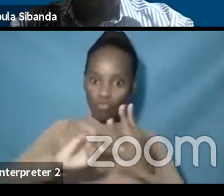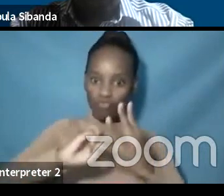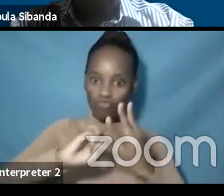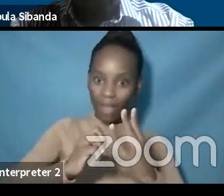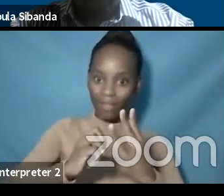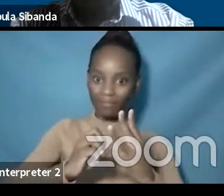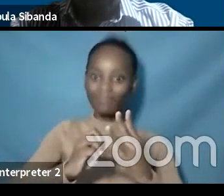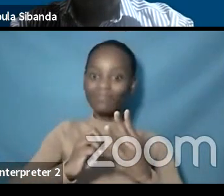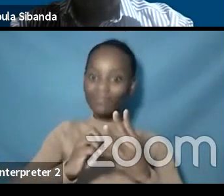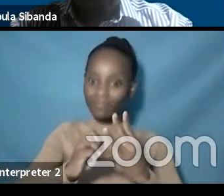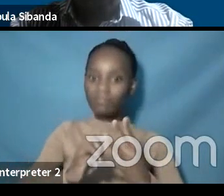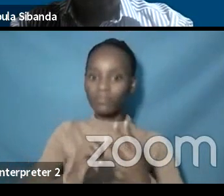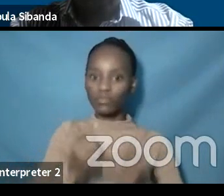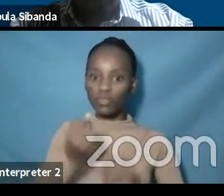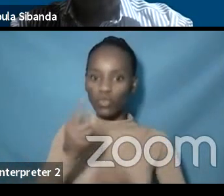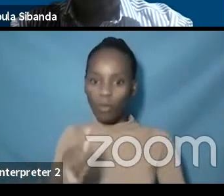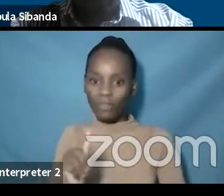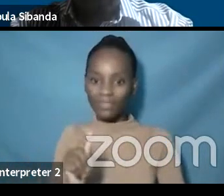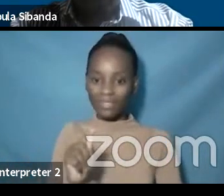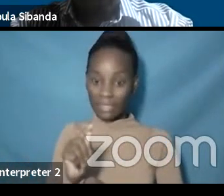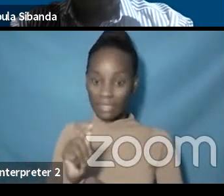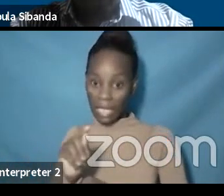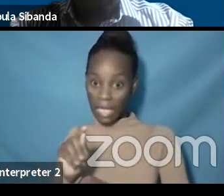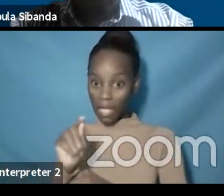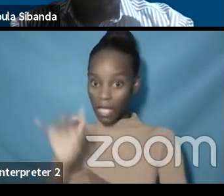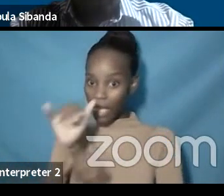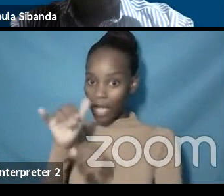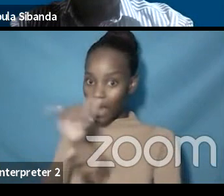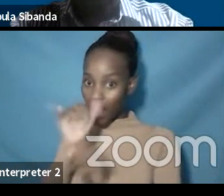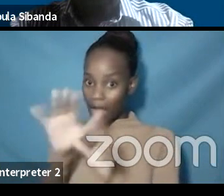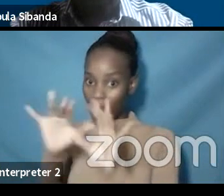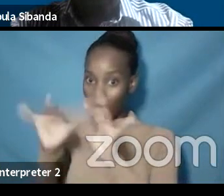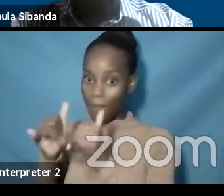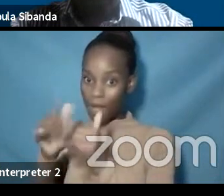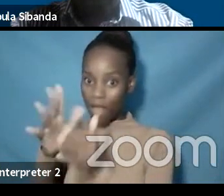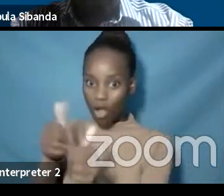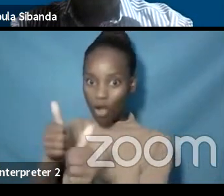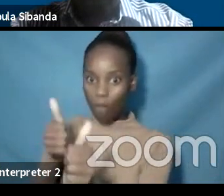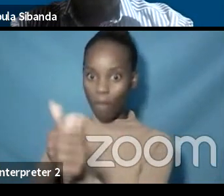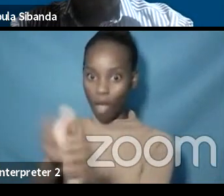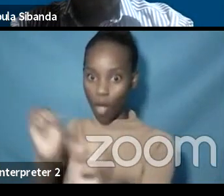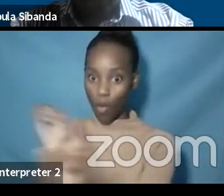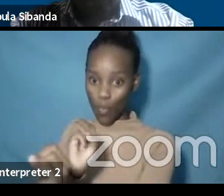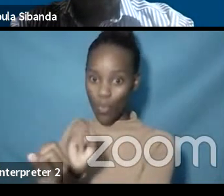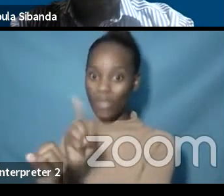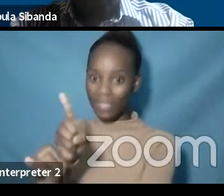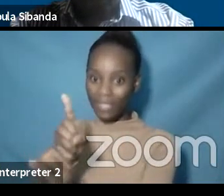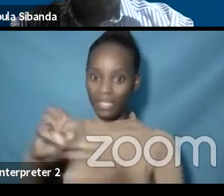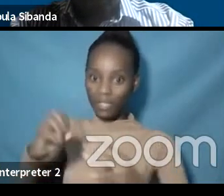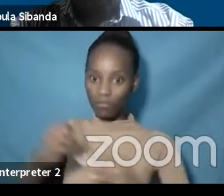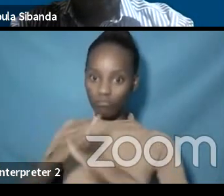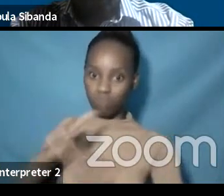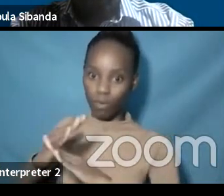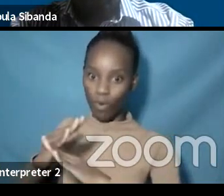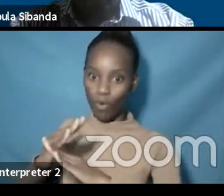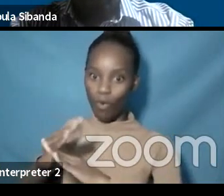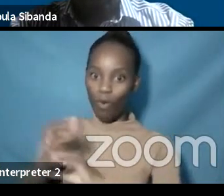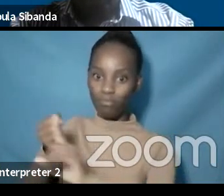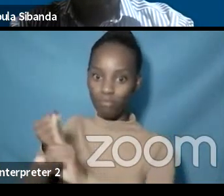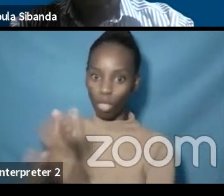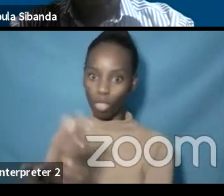non-compliance clients in the industry. We heard your calls for several years, but we have begun